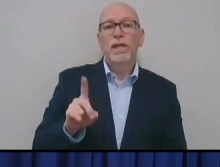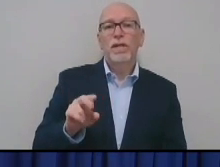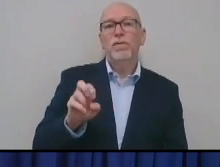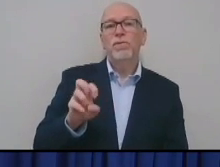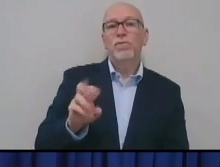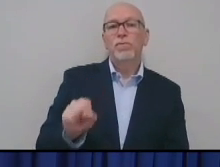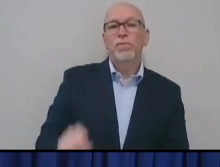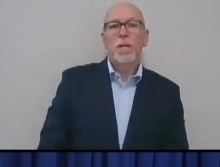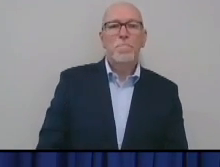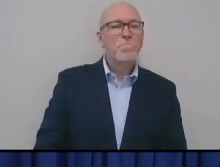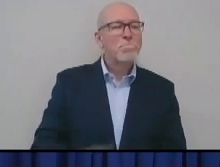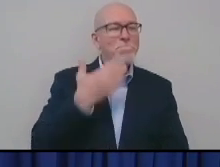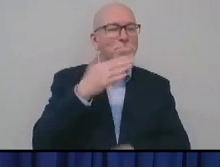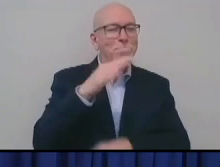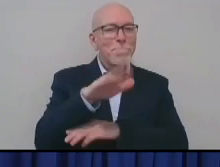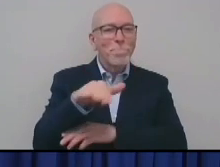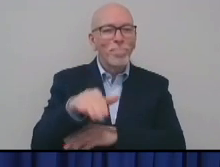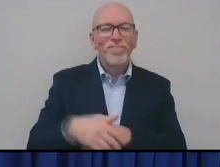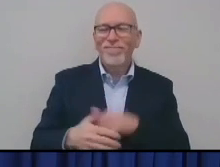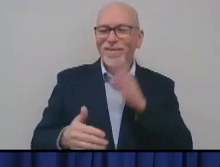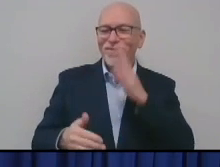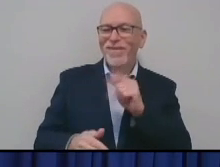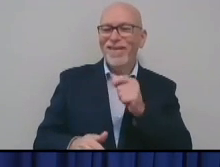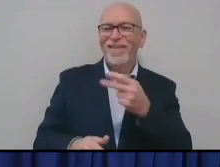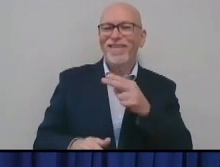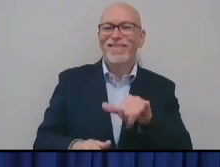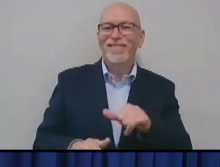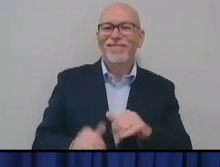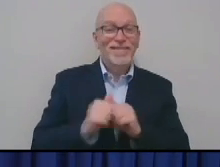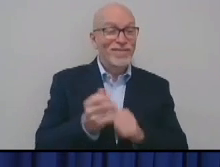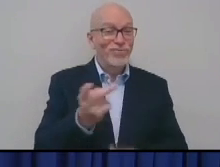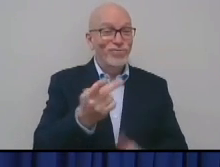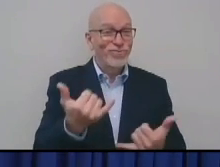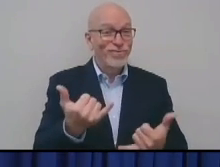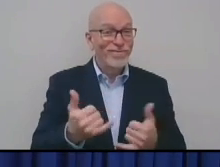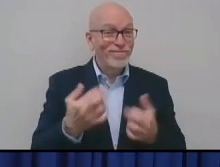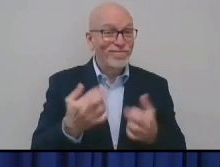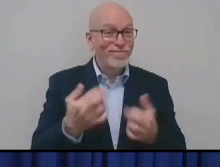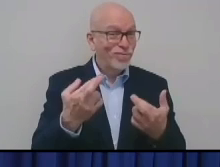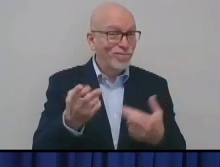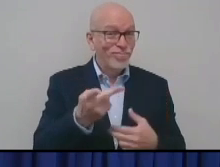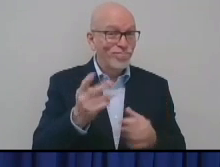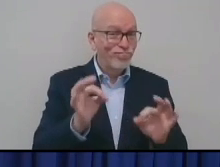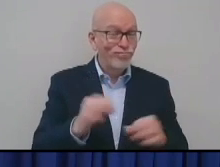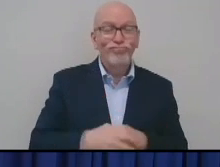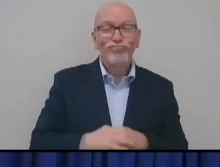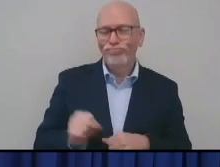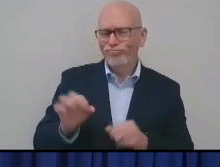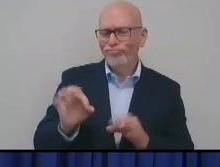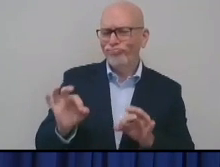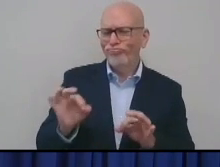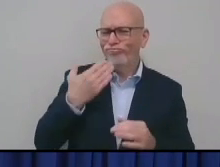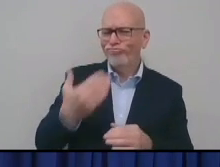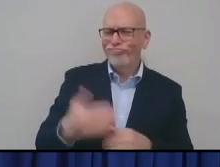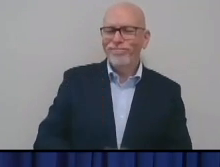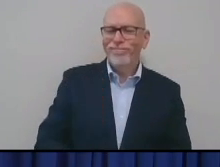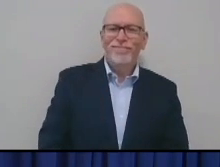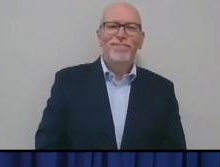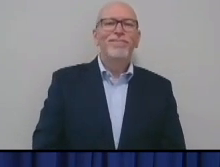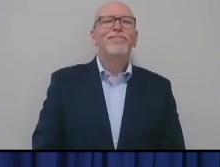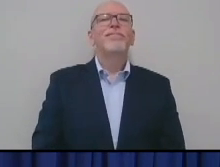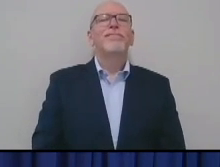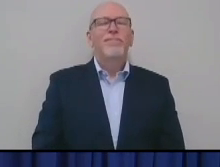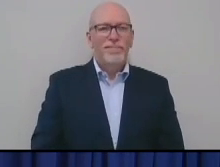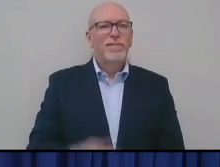Good afternoon. Hey, Kathy. How are you both today? I hope good. Good. Well, thank you. I have